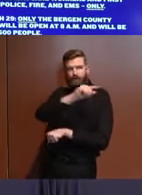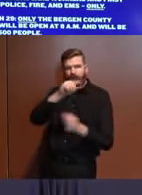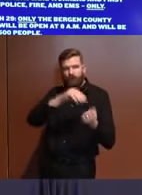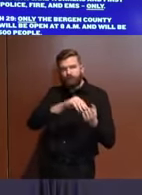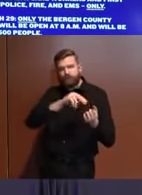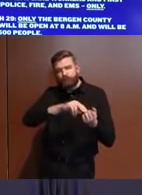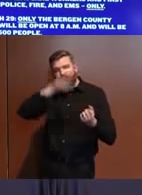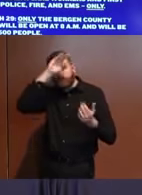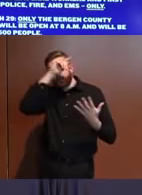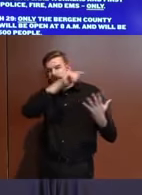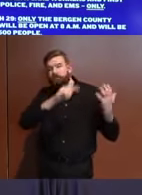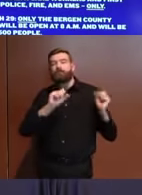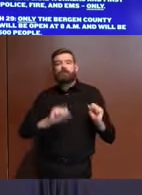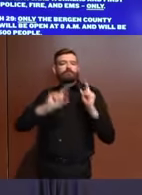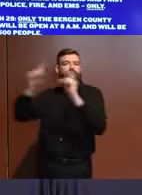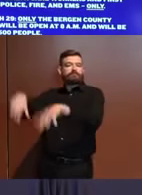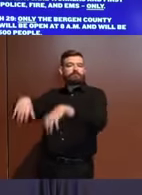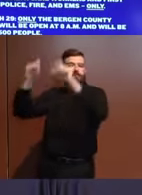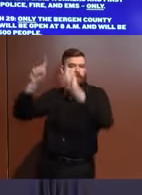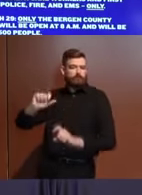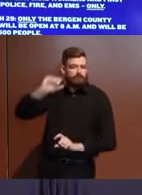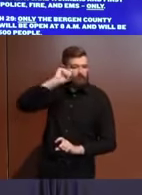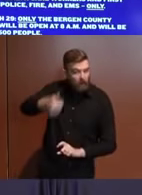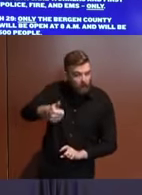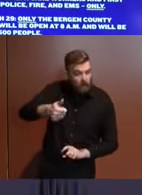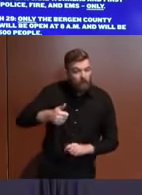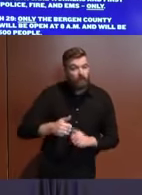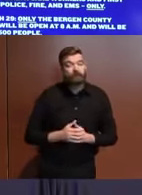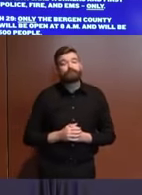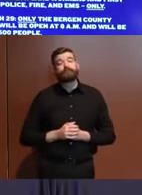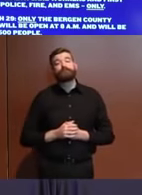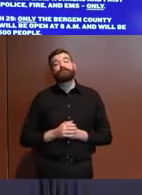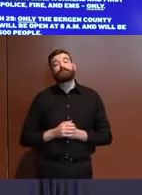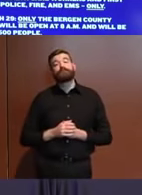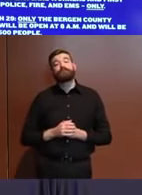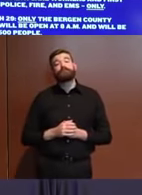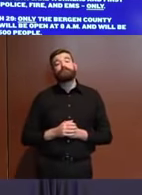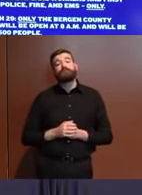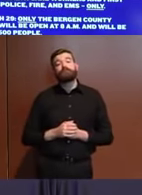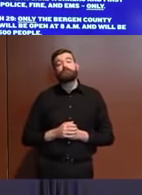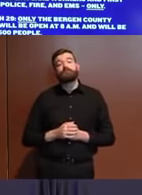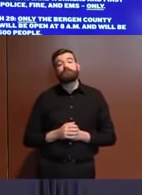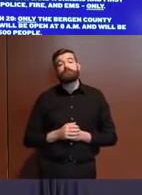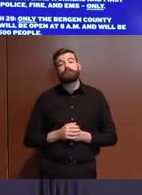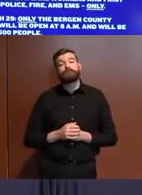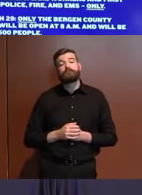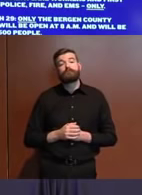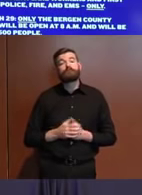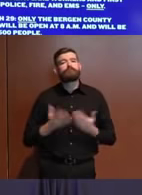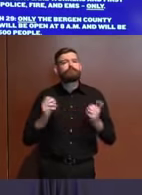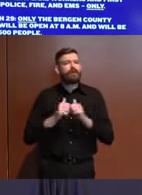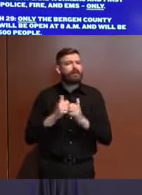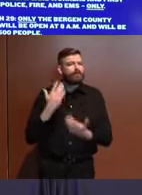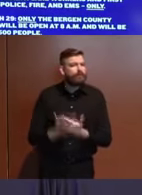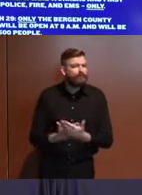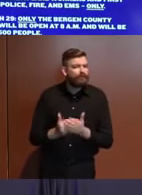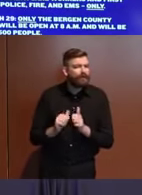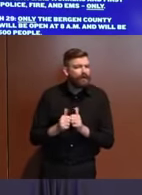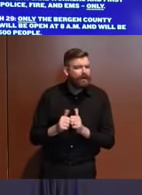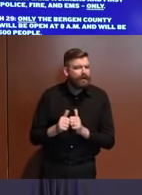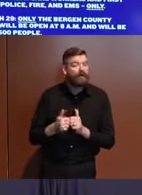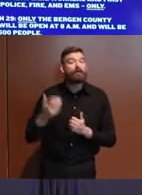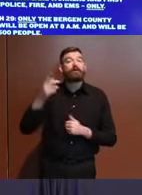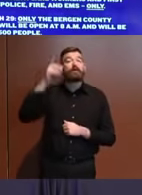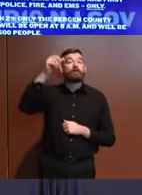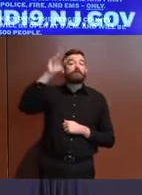you to speak to what this means in terms of the credentials that will be accepted. These sites will each open tomorrow at